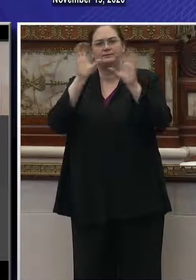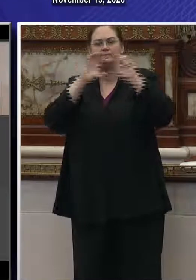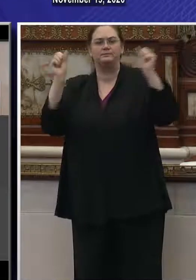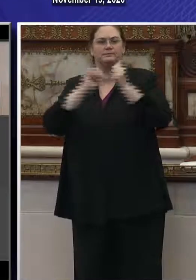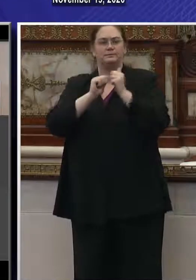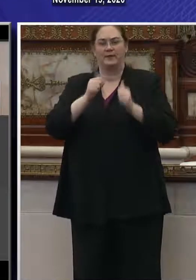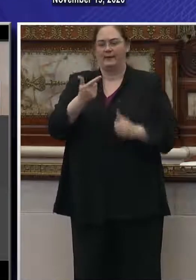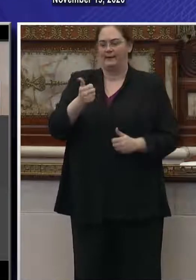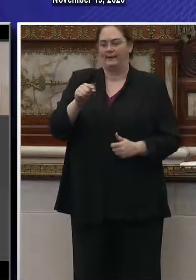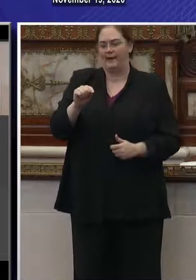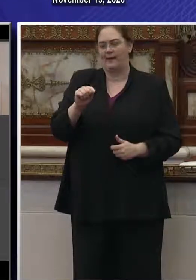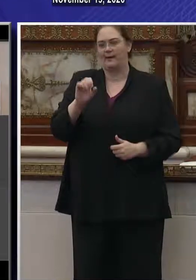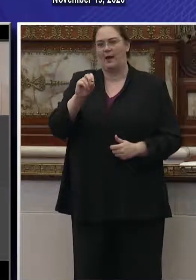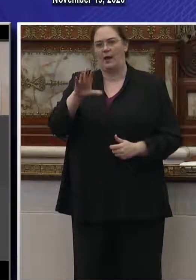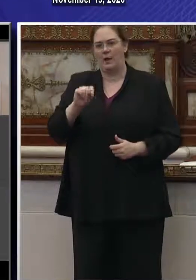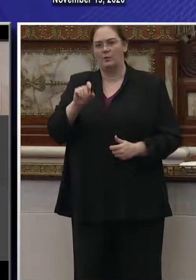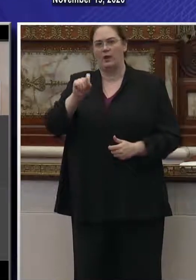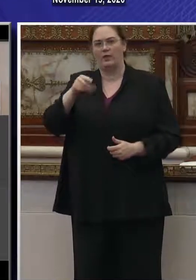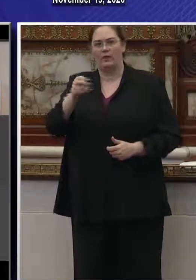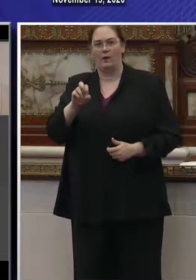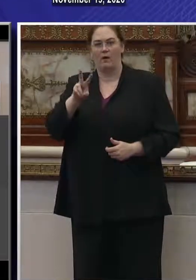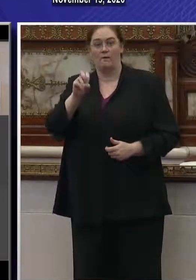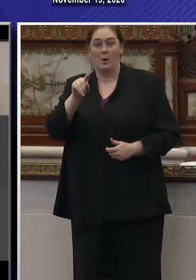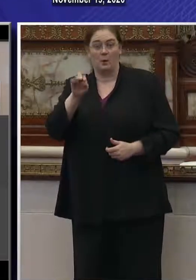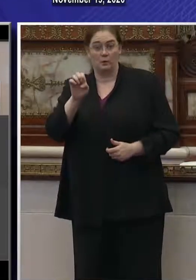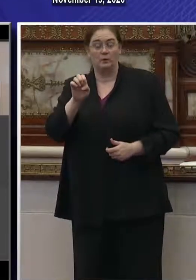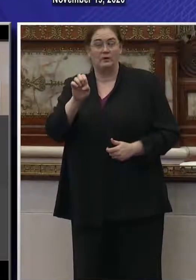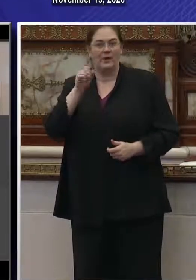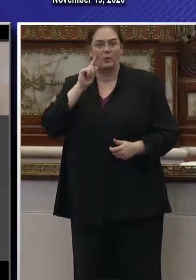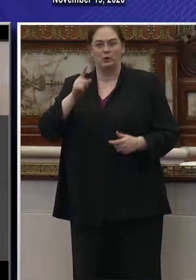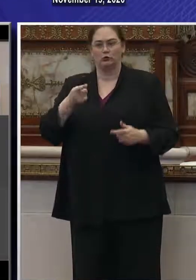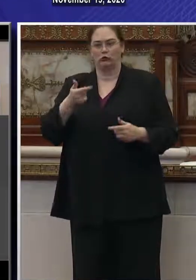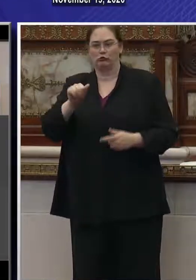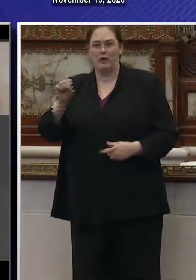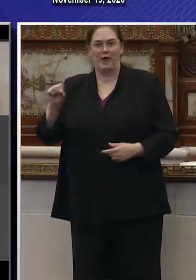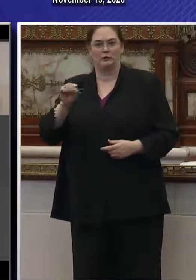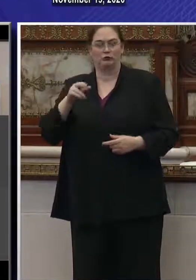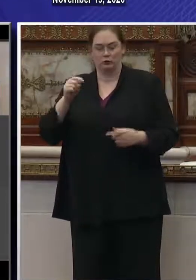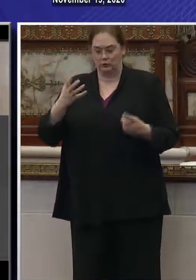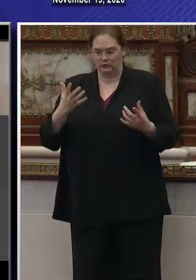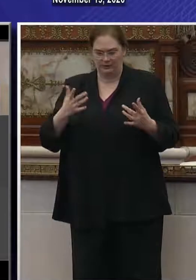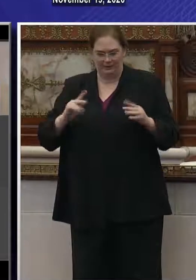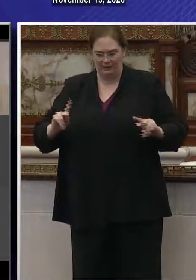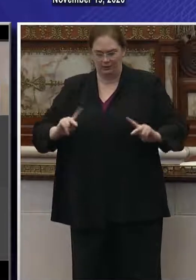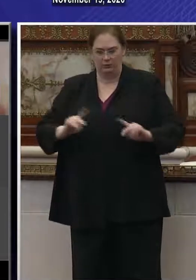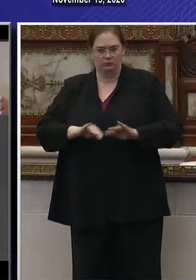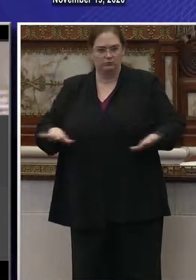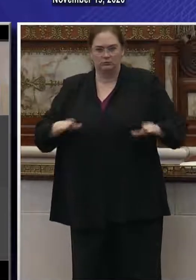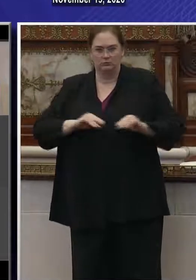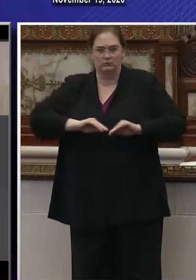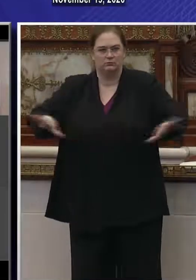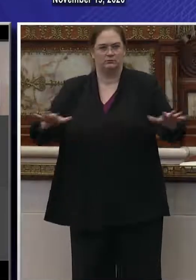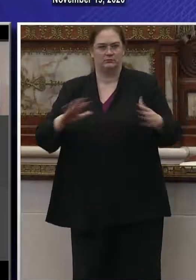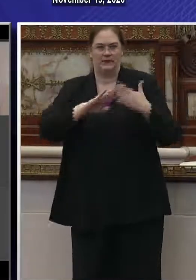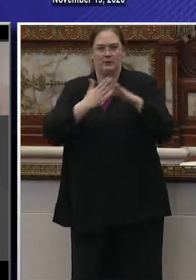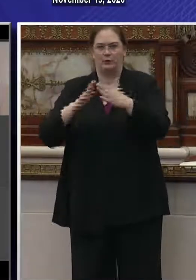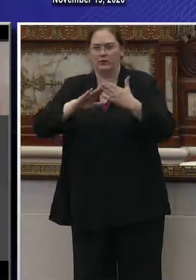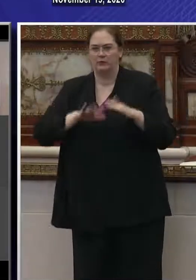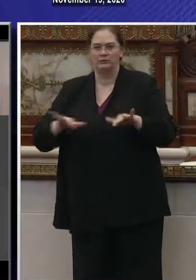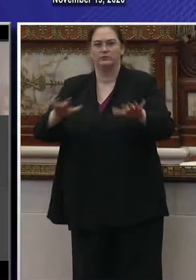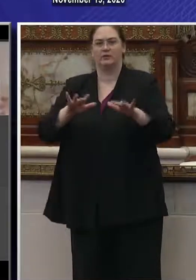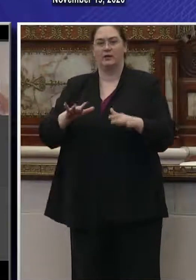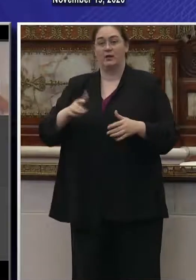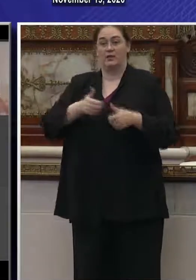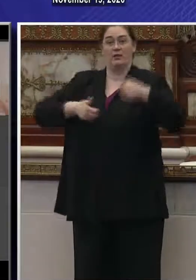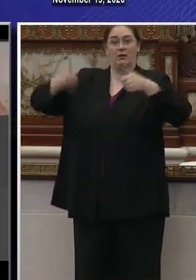campaign that we did. That was a grassroots movement that impacted every neighborhood. And I think that's a mindset that we need to have. It can't be led by the